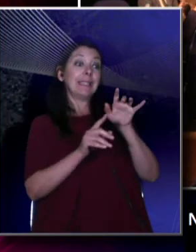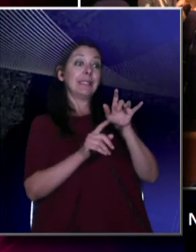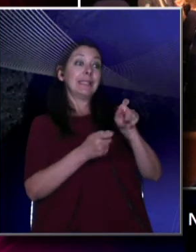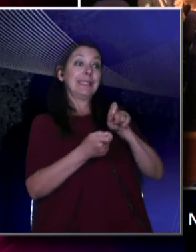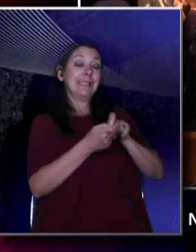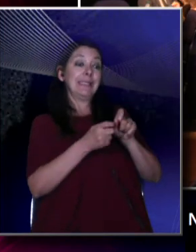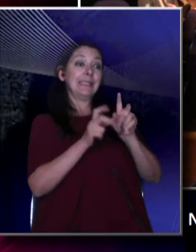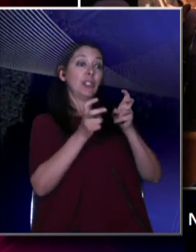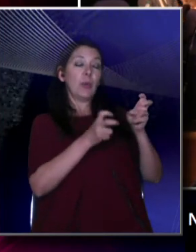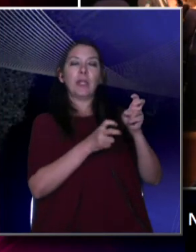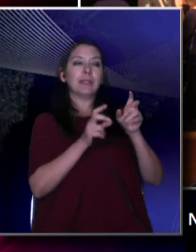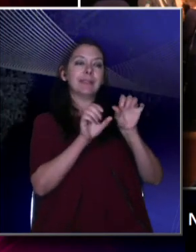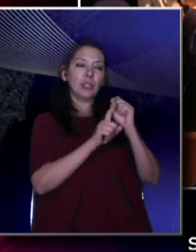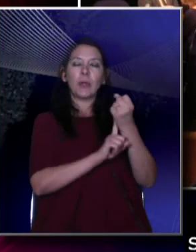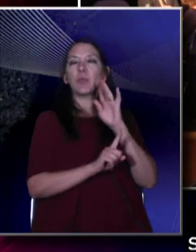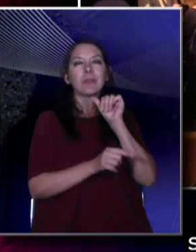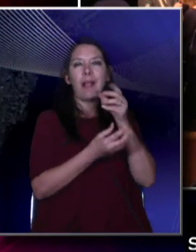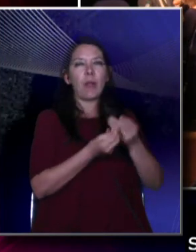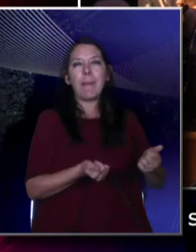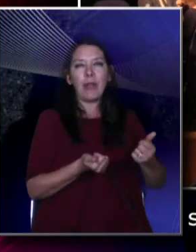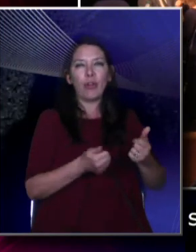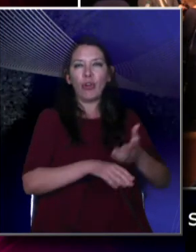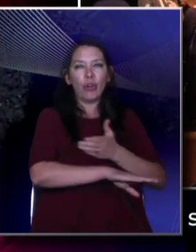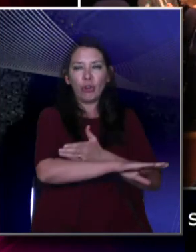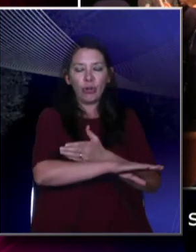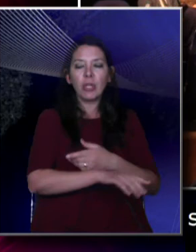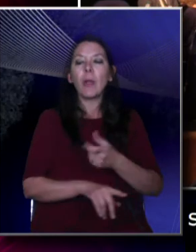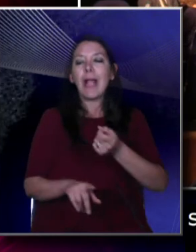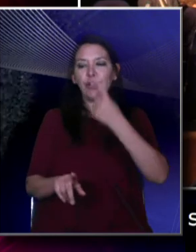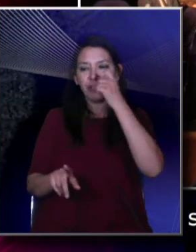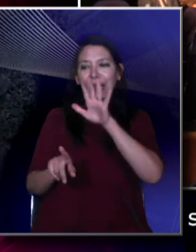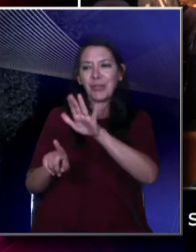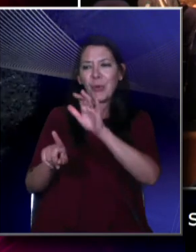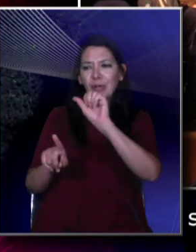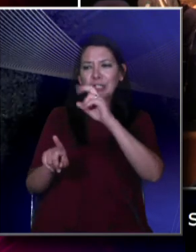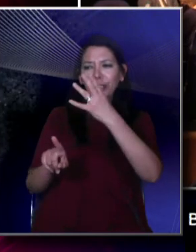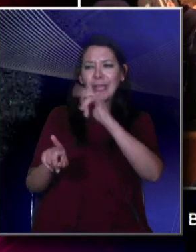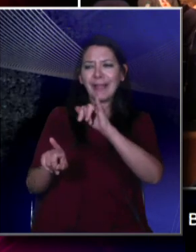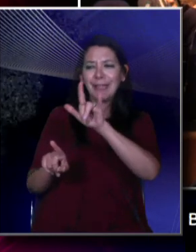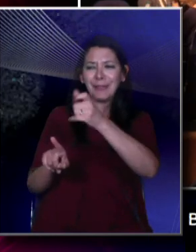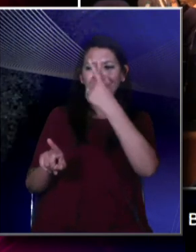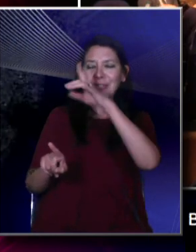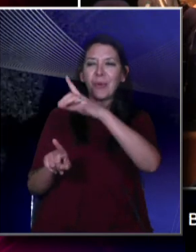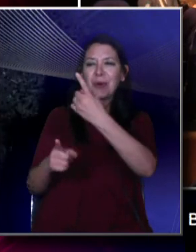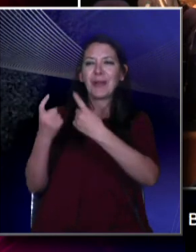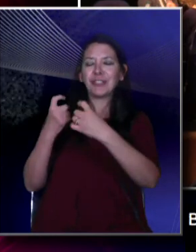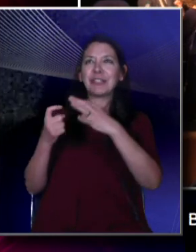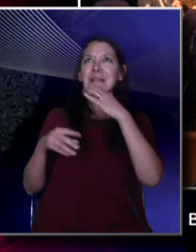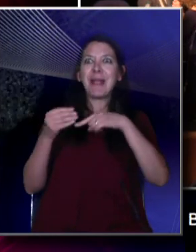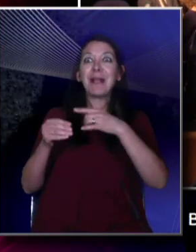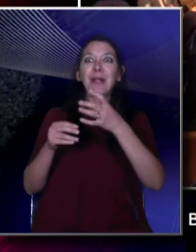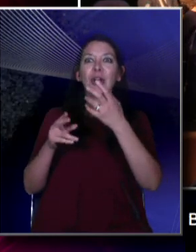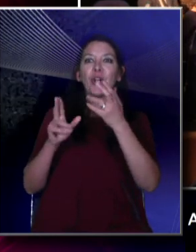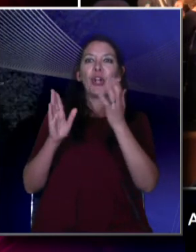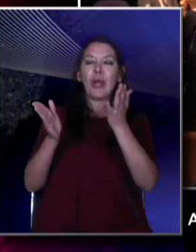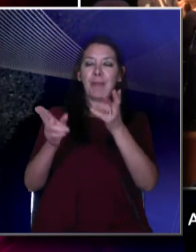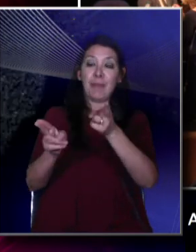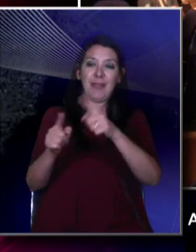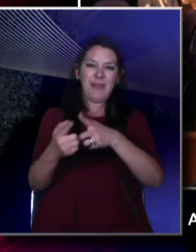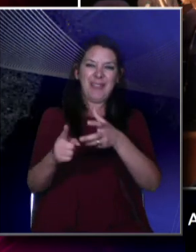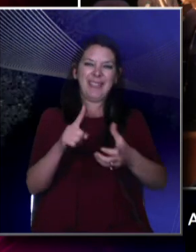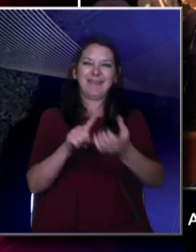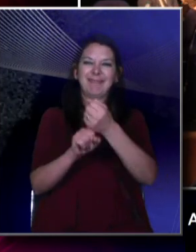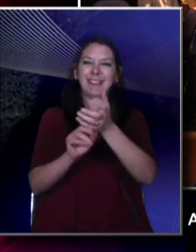also hear what you're saying, Shelley, is we need to meet with the students before they go on summer break. So I didn't mean to come across that hard, but I agree. I'm not sure how to do